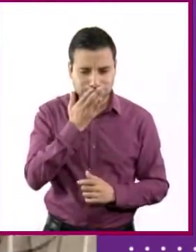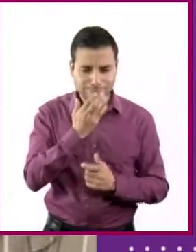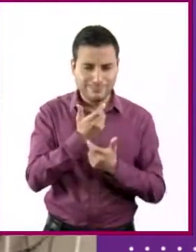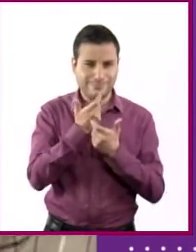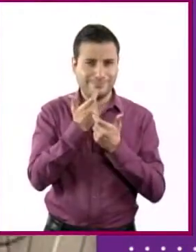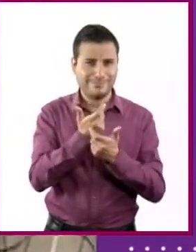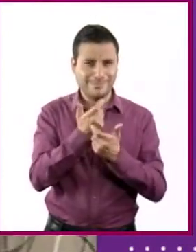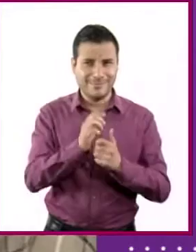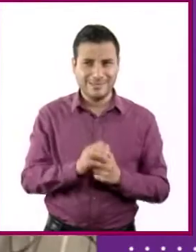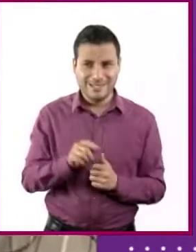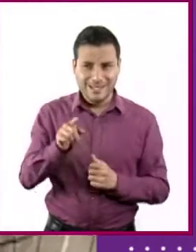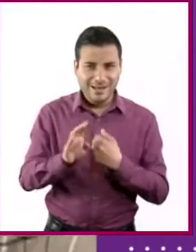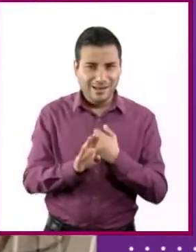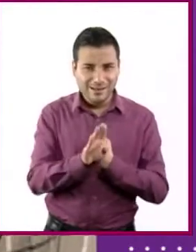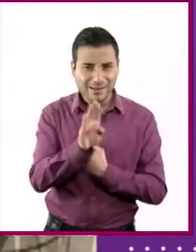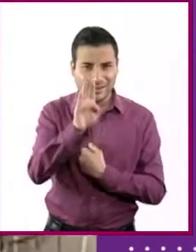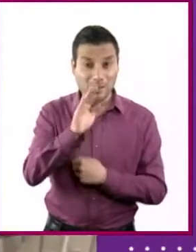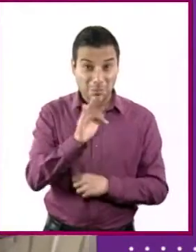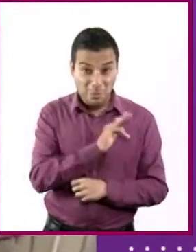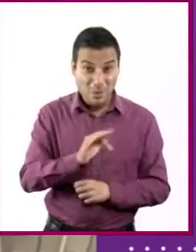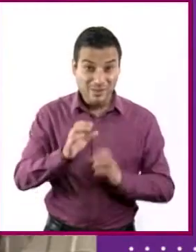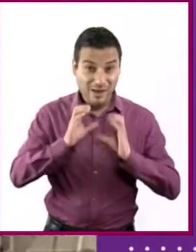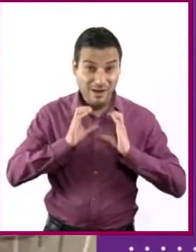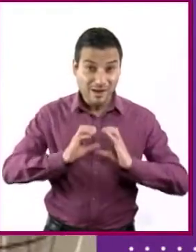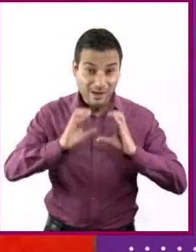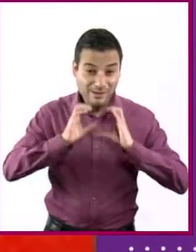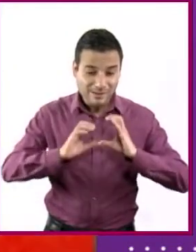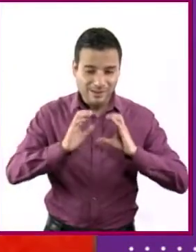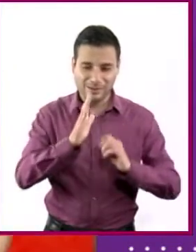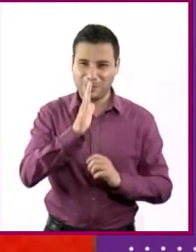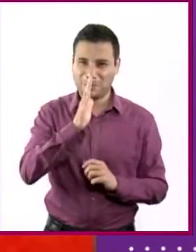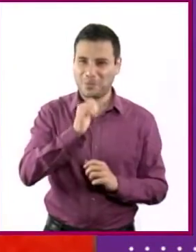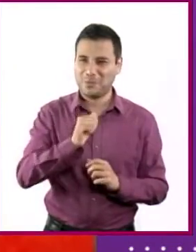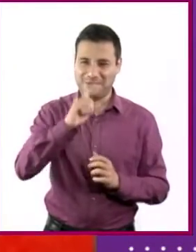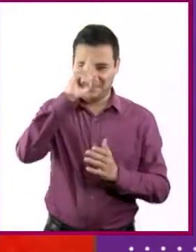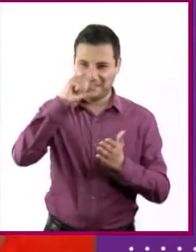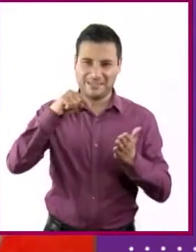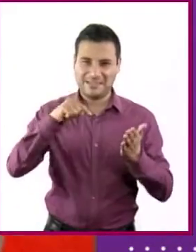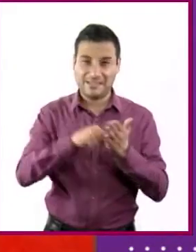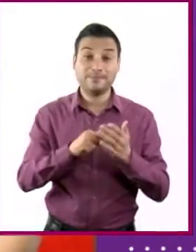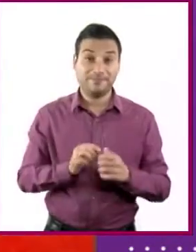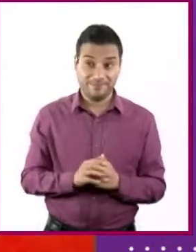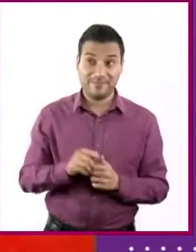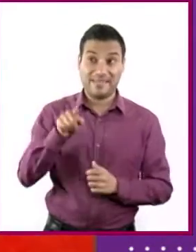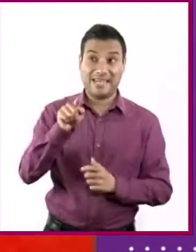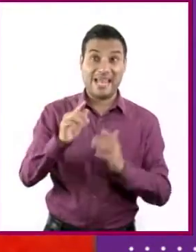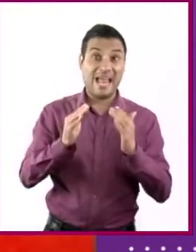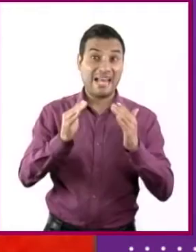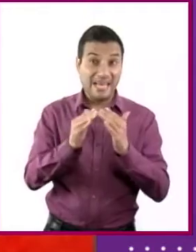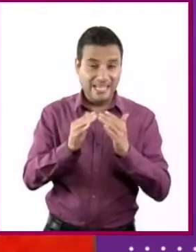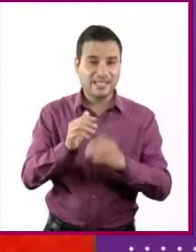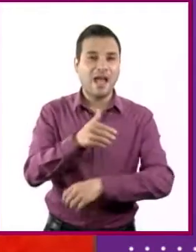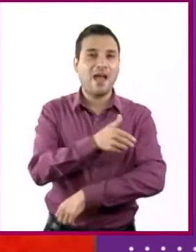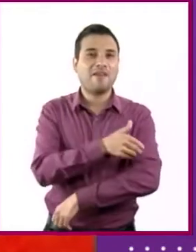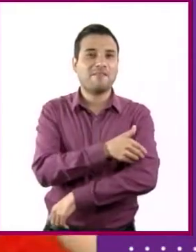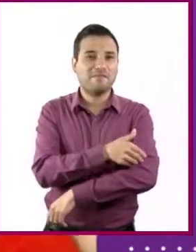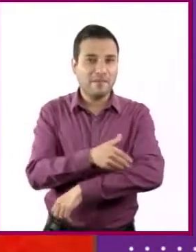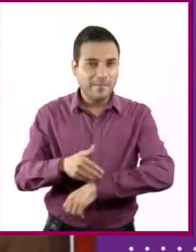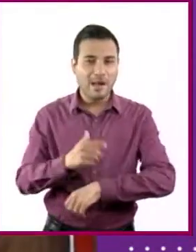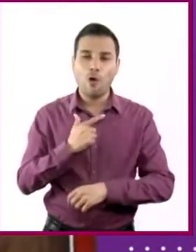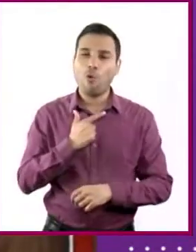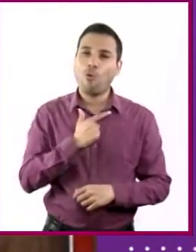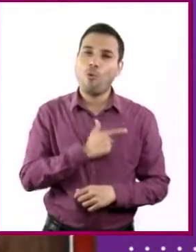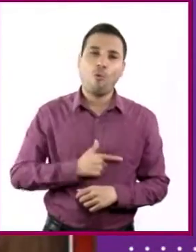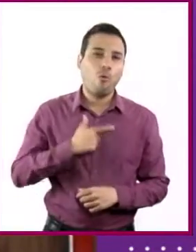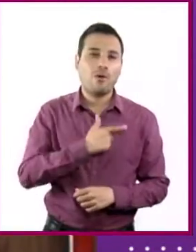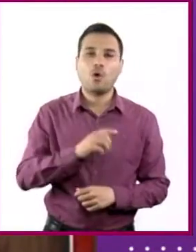The ghost was an opera singer? I can't believe it. Yes, a family of opera singers lived in that mysterious